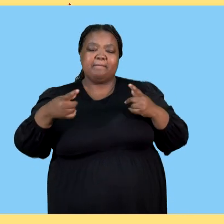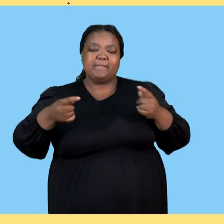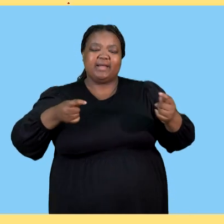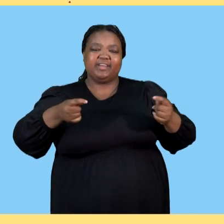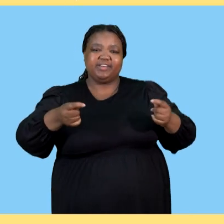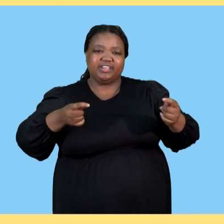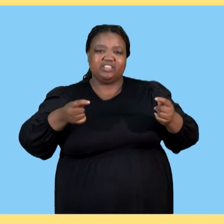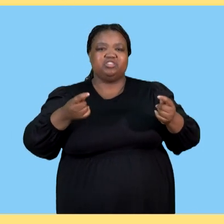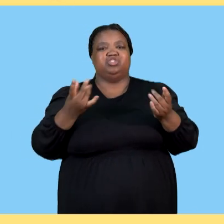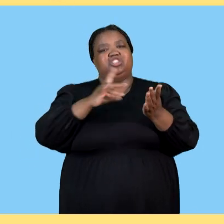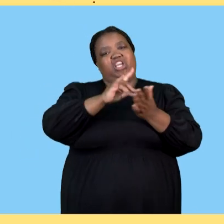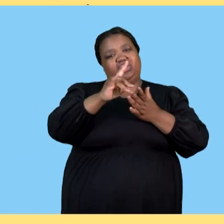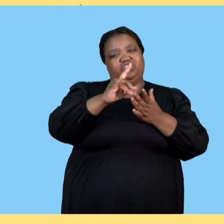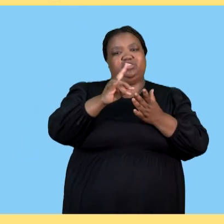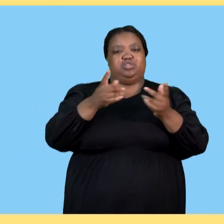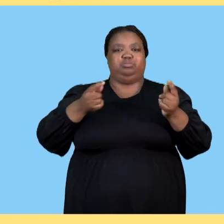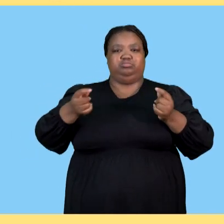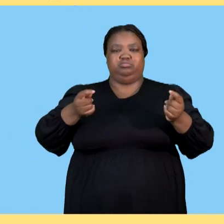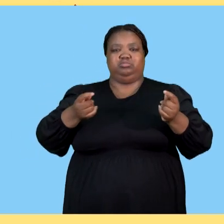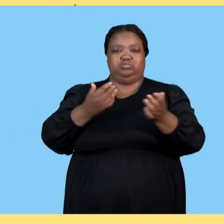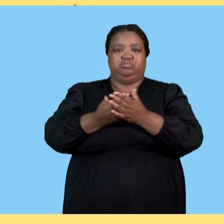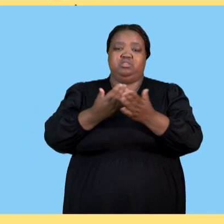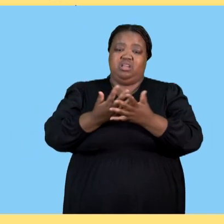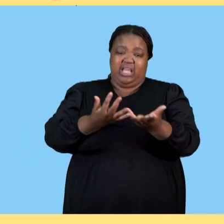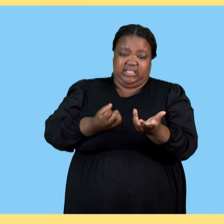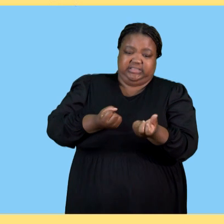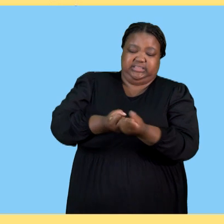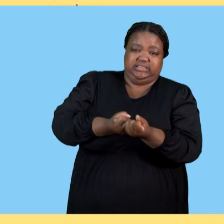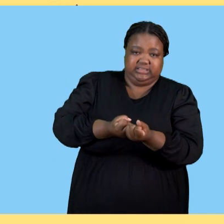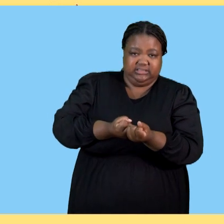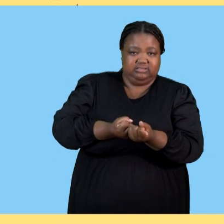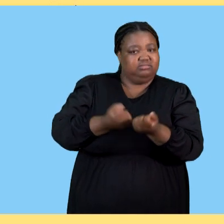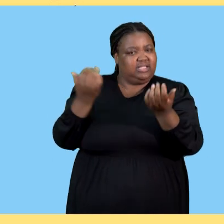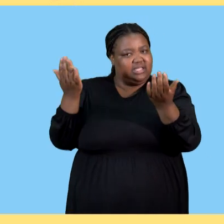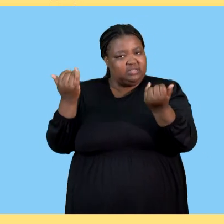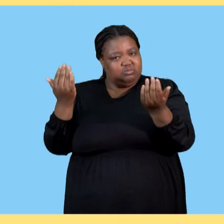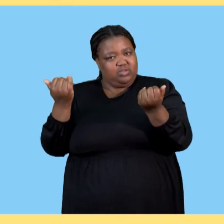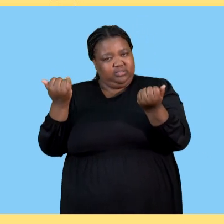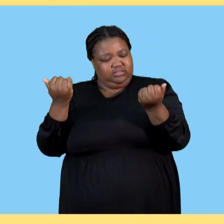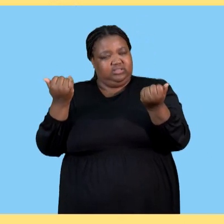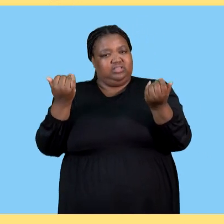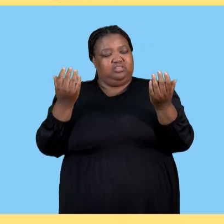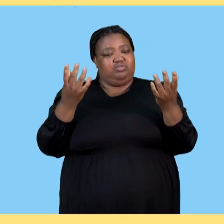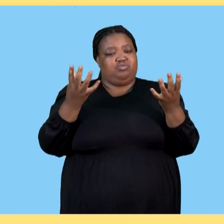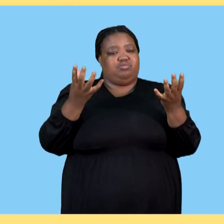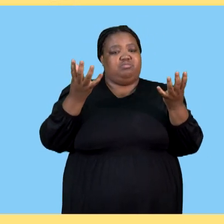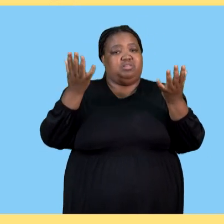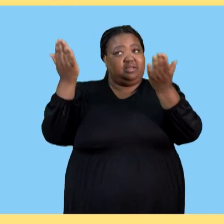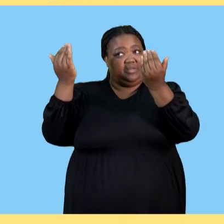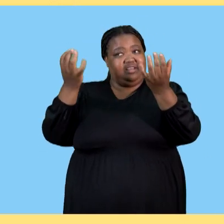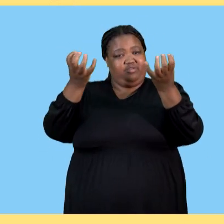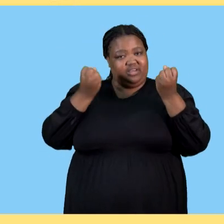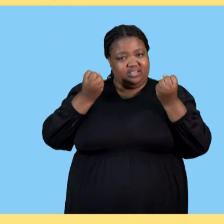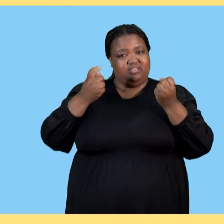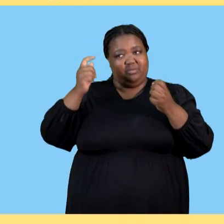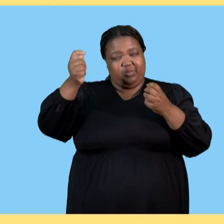also enable us to manage cash. So we will be able to assess the expected receipts and payments, and